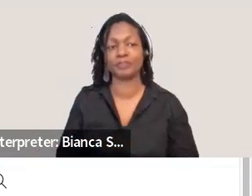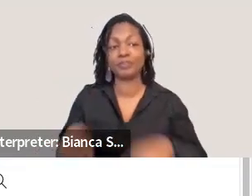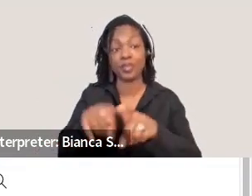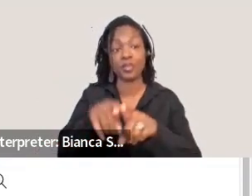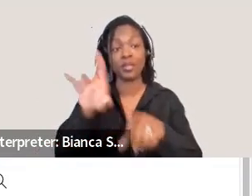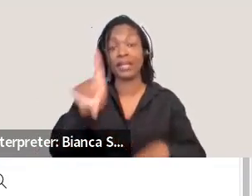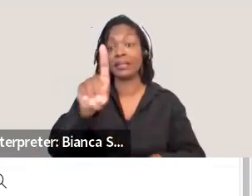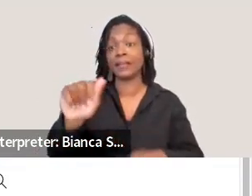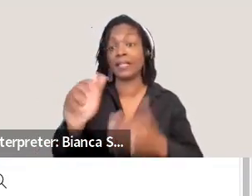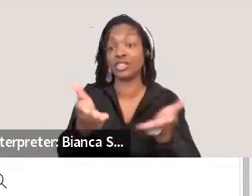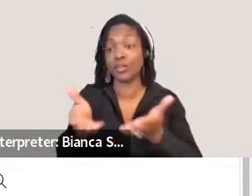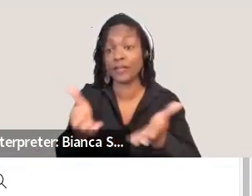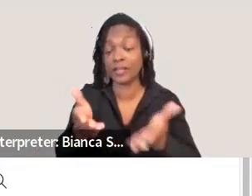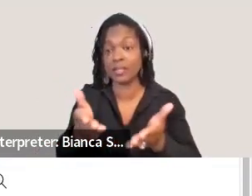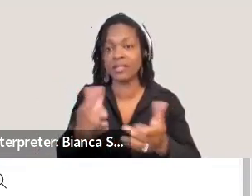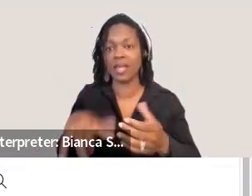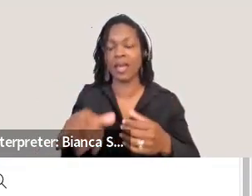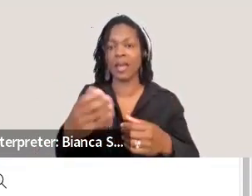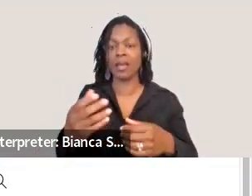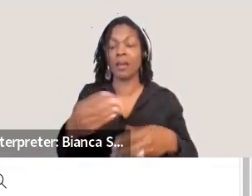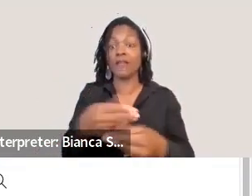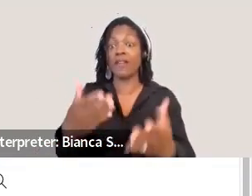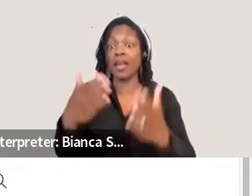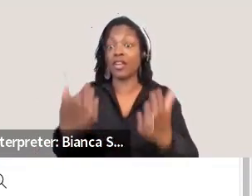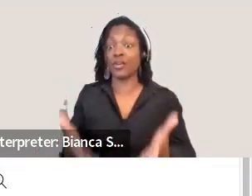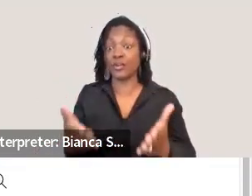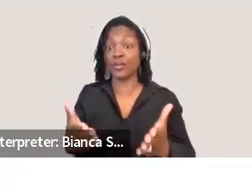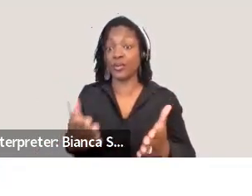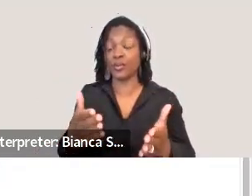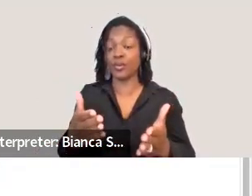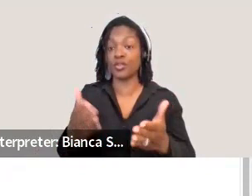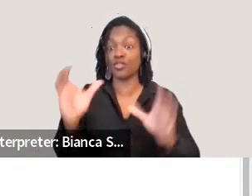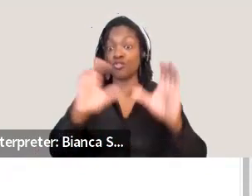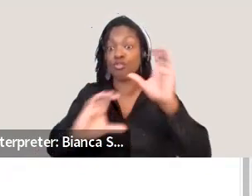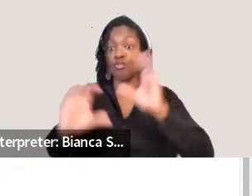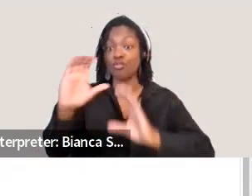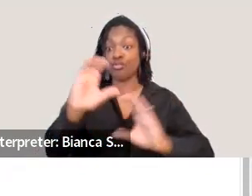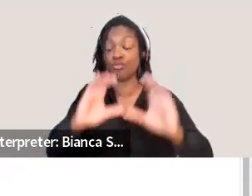is under our provider search tab. So